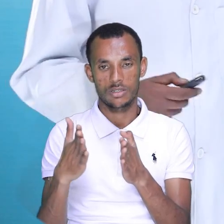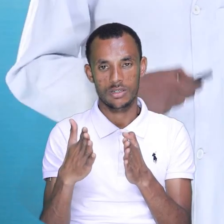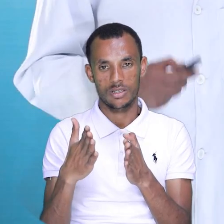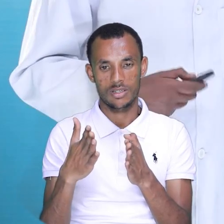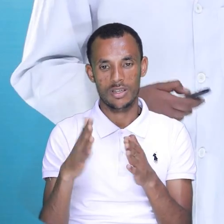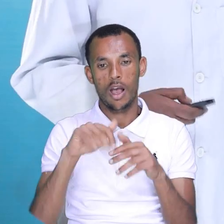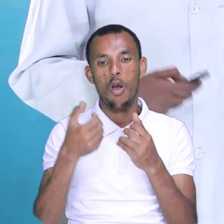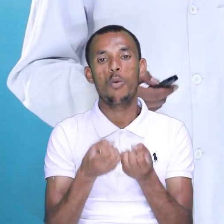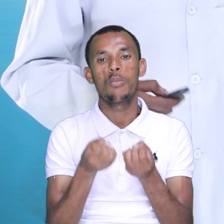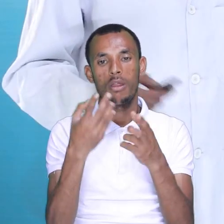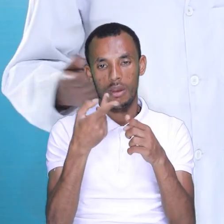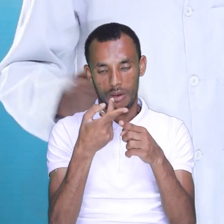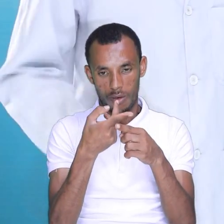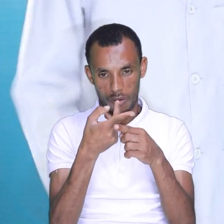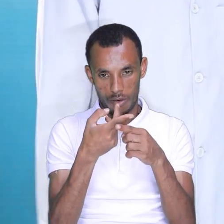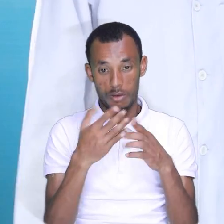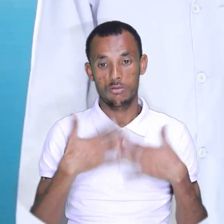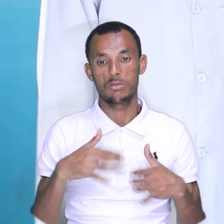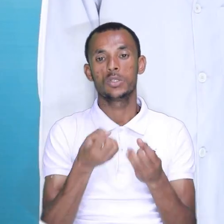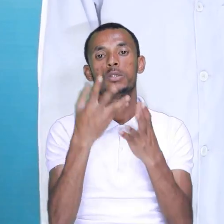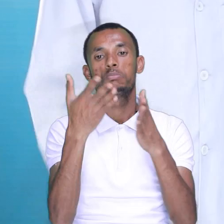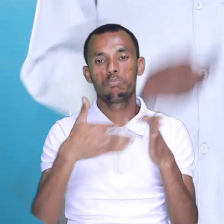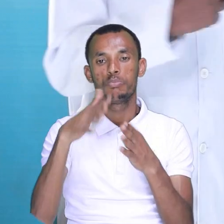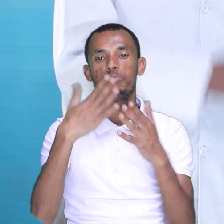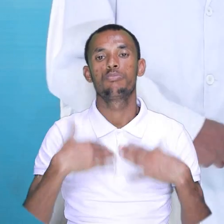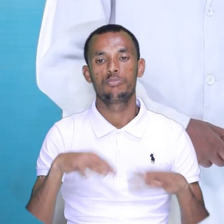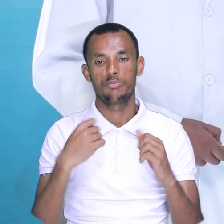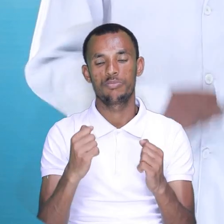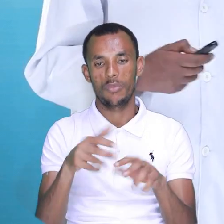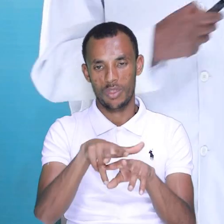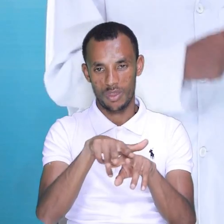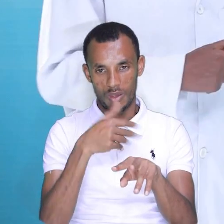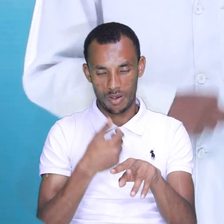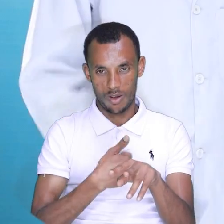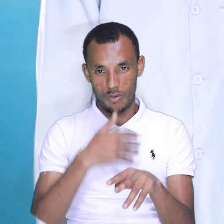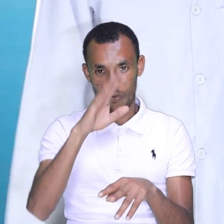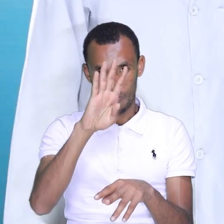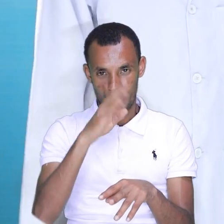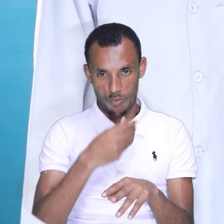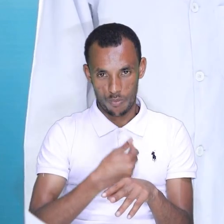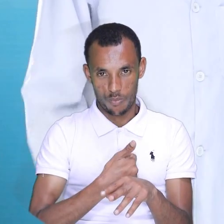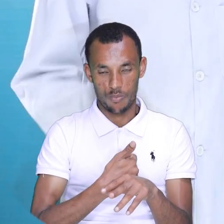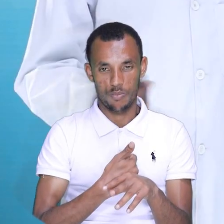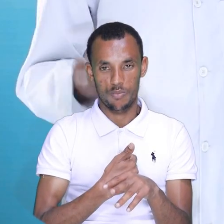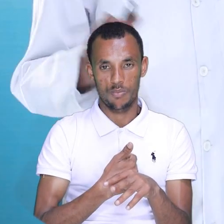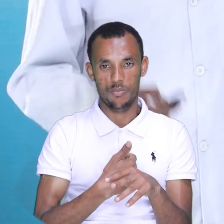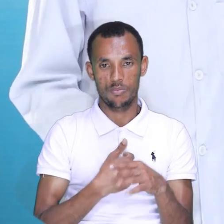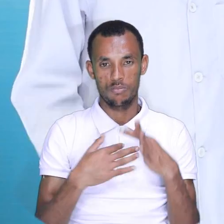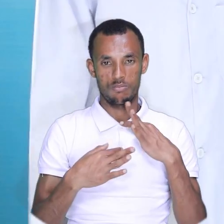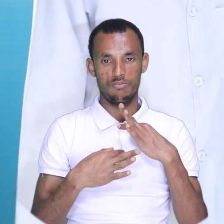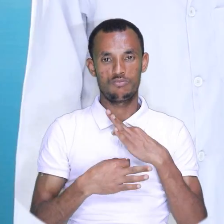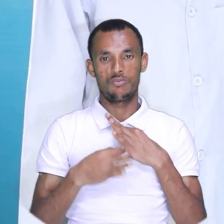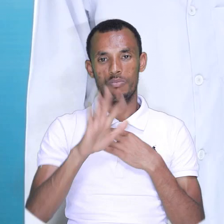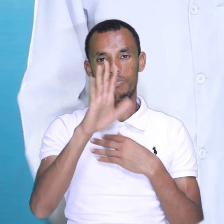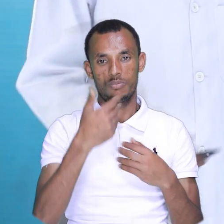In how many different ways can he dress his clothes? So a trouser, he has 4 trousers. In a shirt, he has